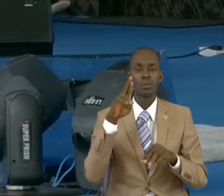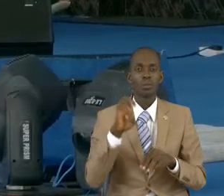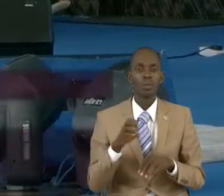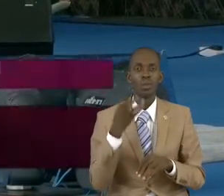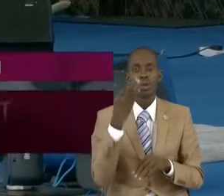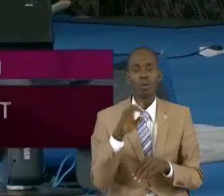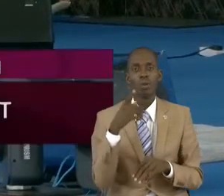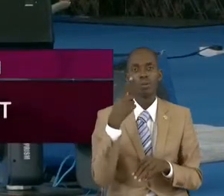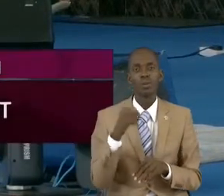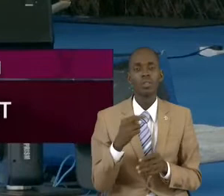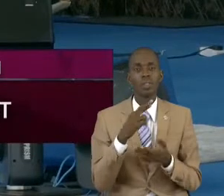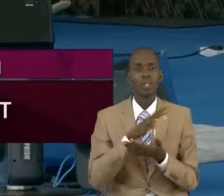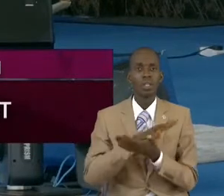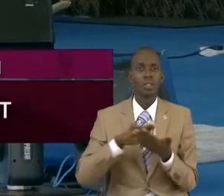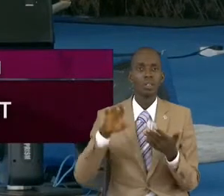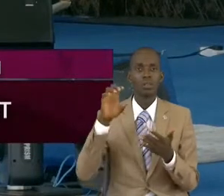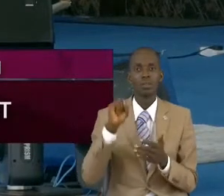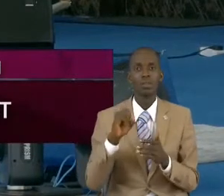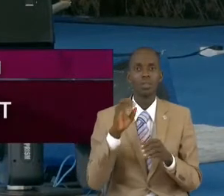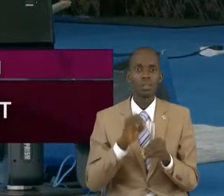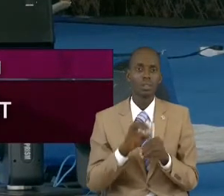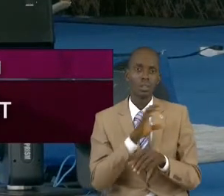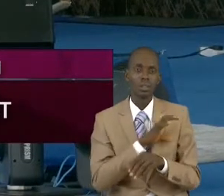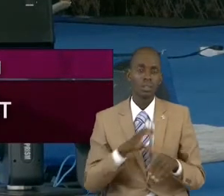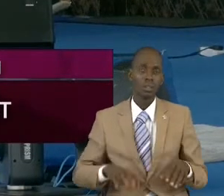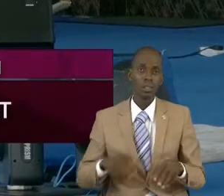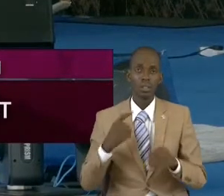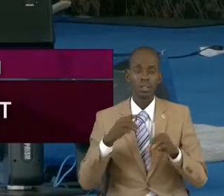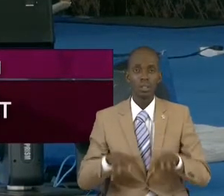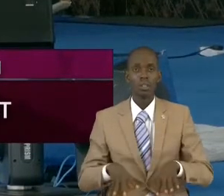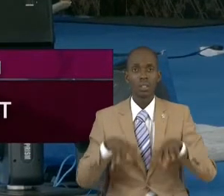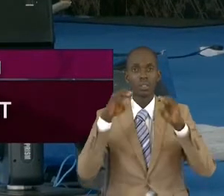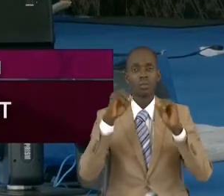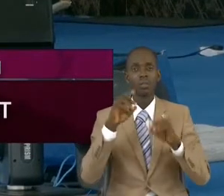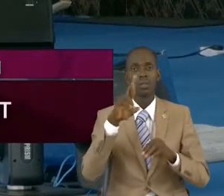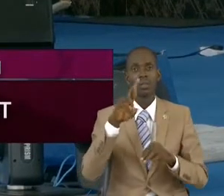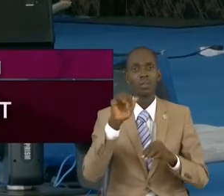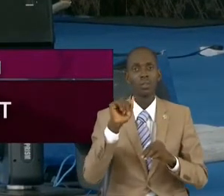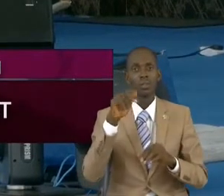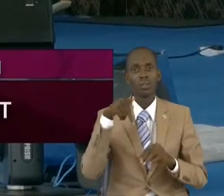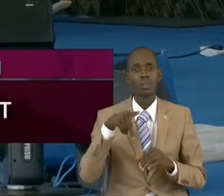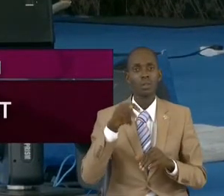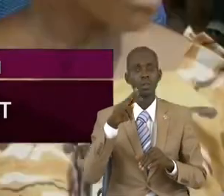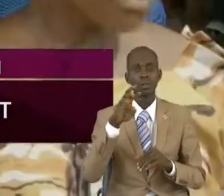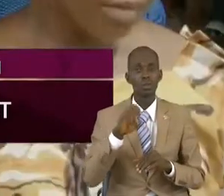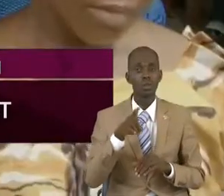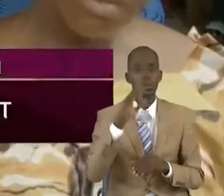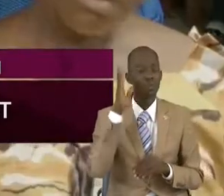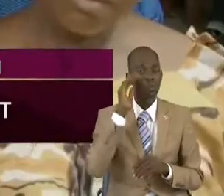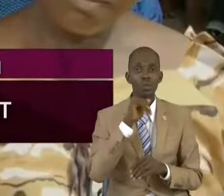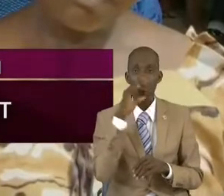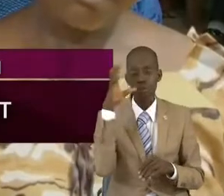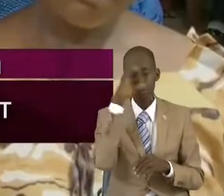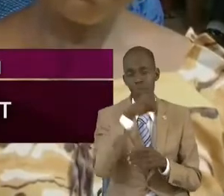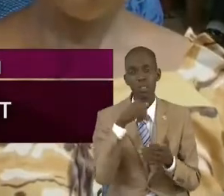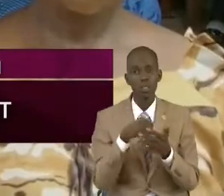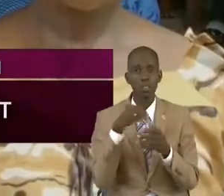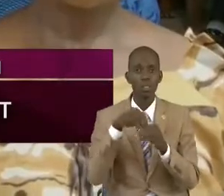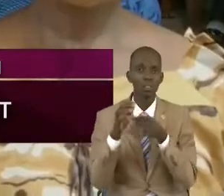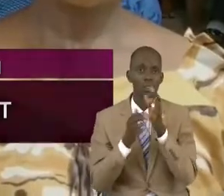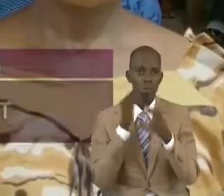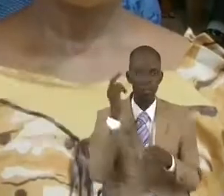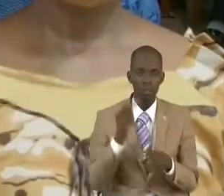Christ. The rapture. The rapture. You will not miss the rapture. Now tell